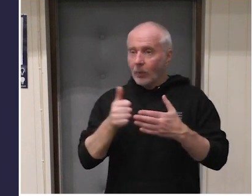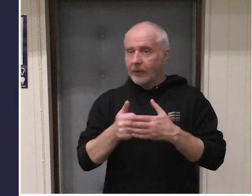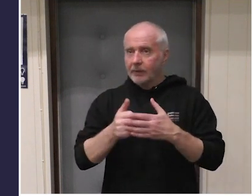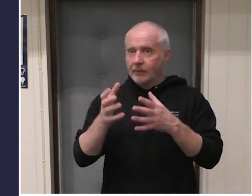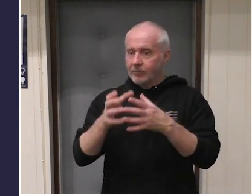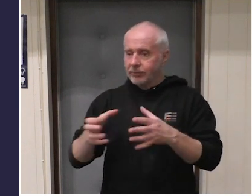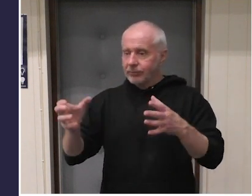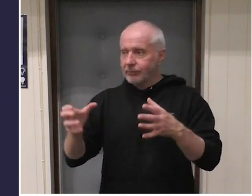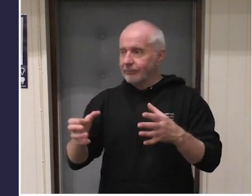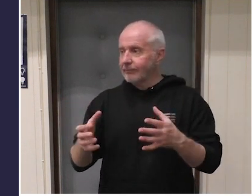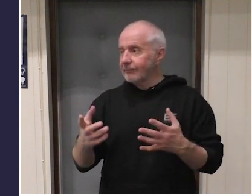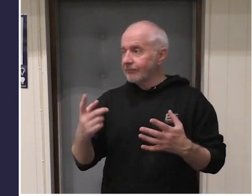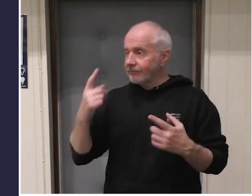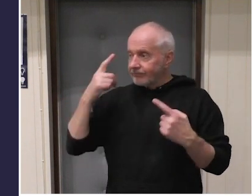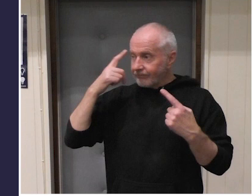the question. What do you think?